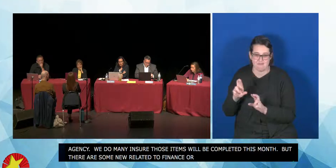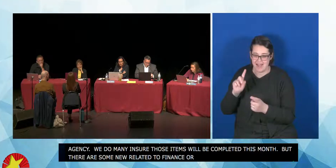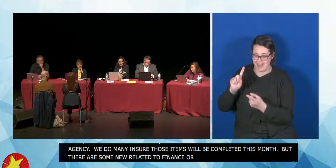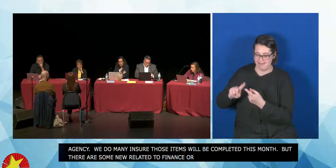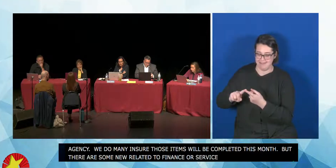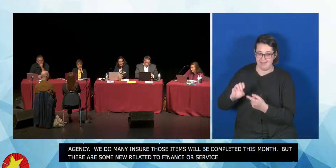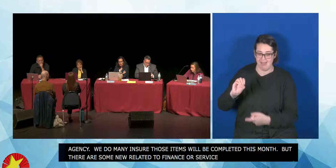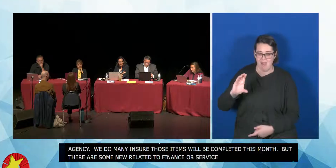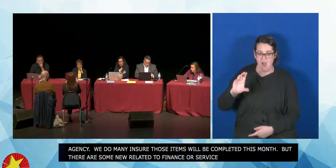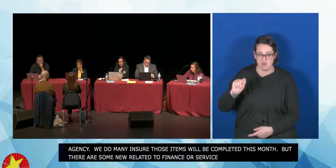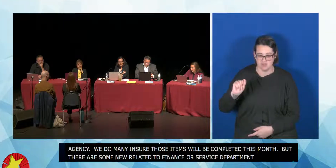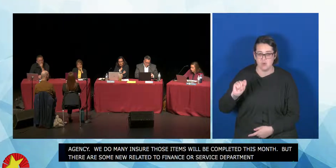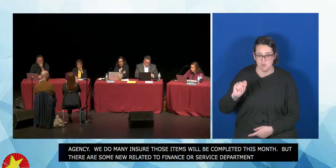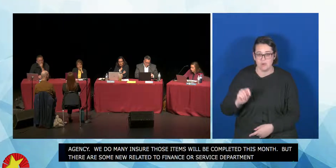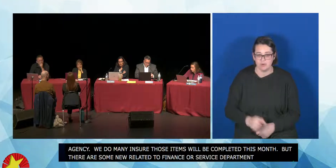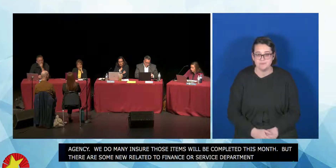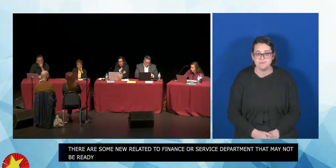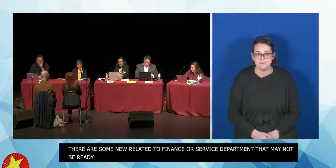October.